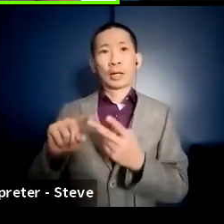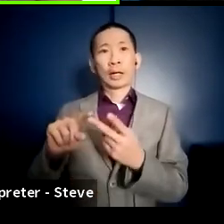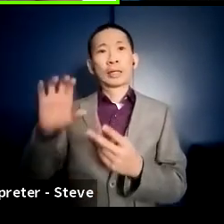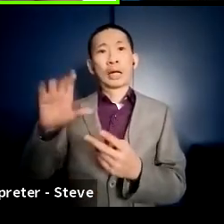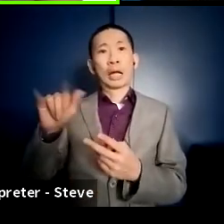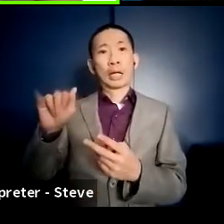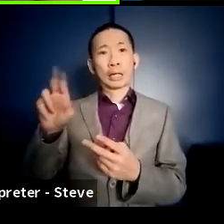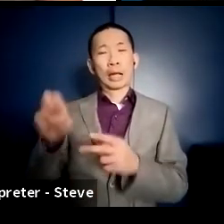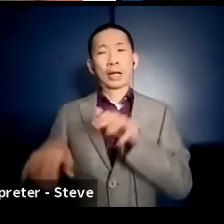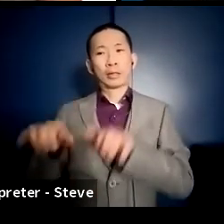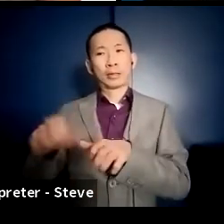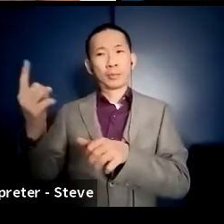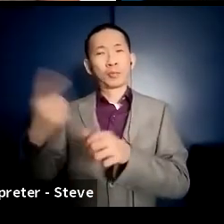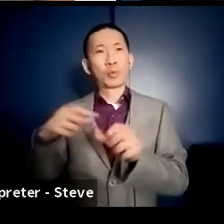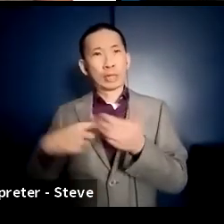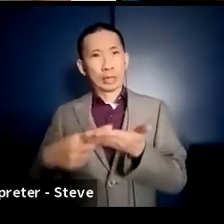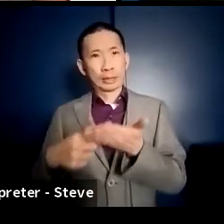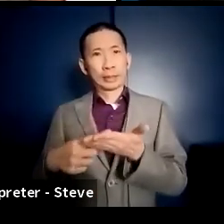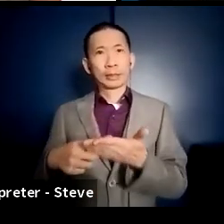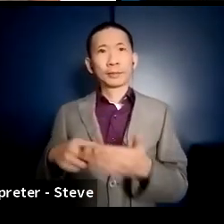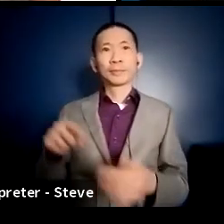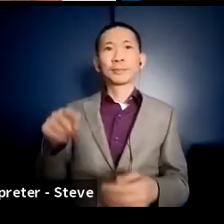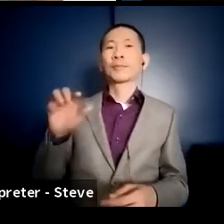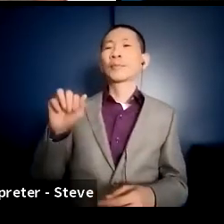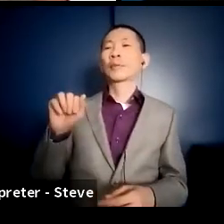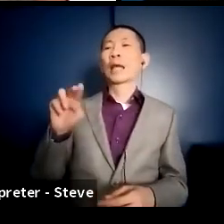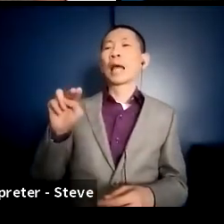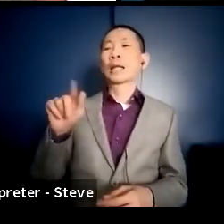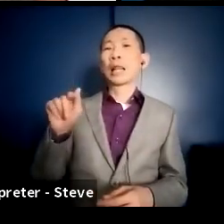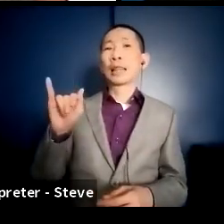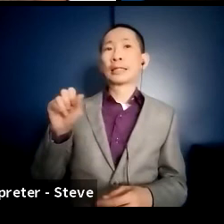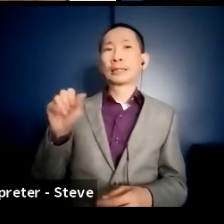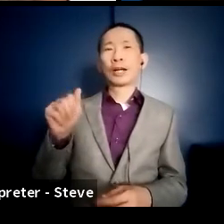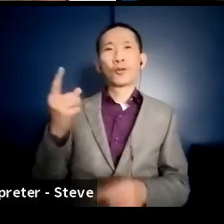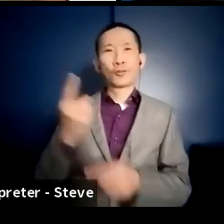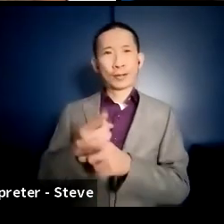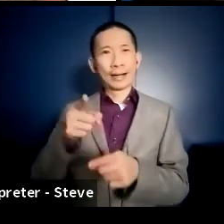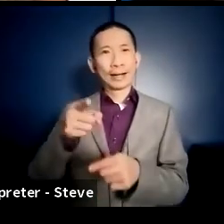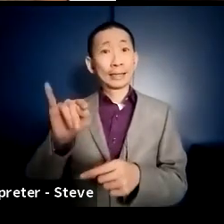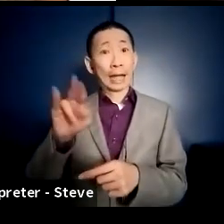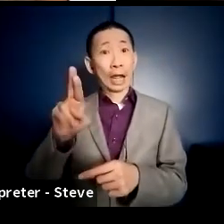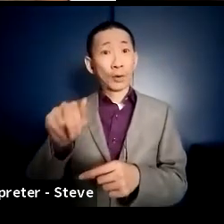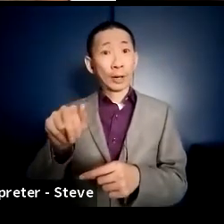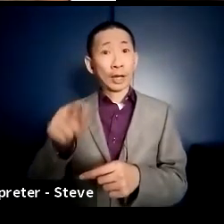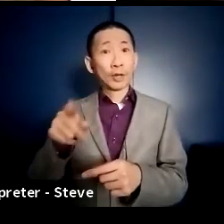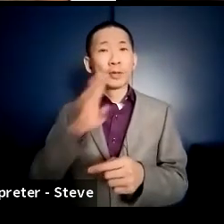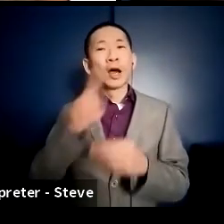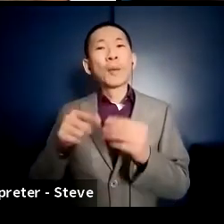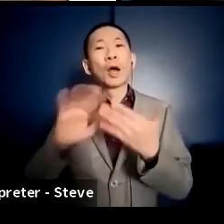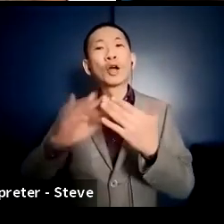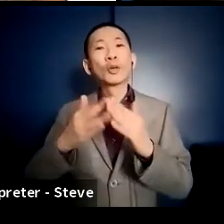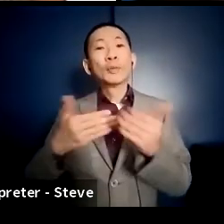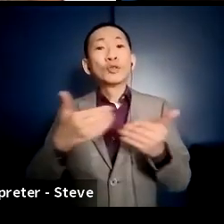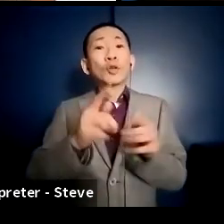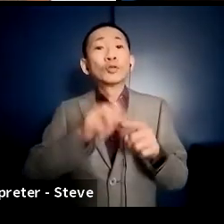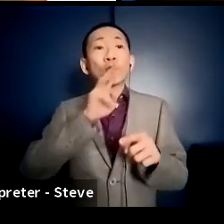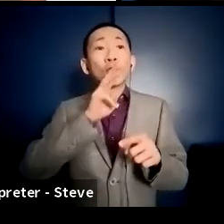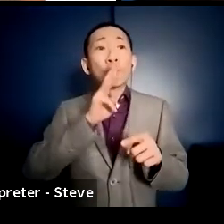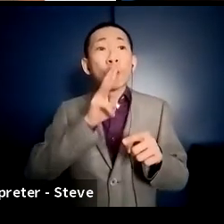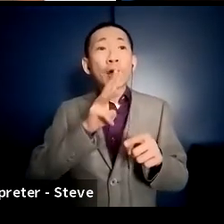can talk about. Yeah, I when you were talking, Tara, about the sort of communities along the coasts who have